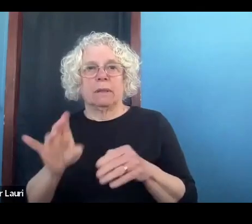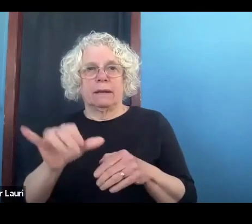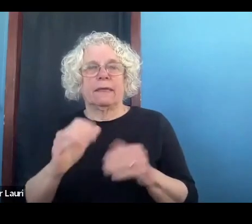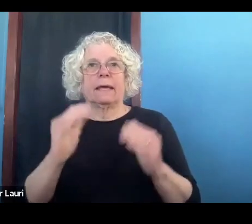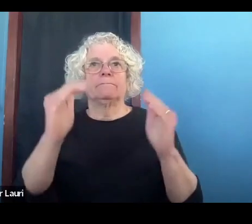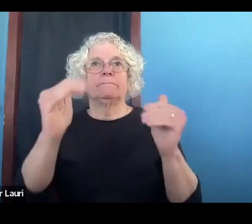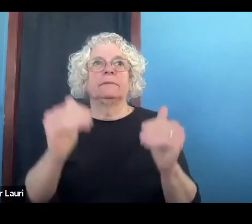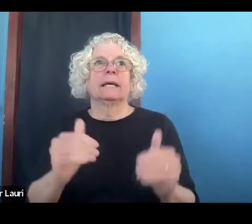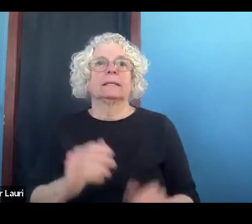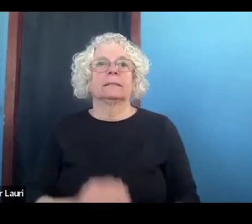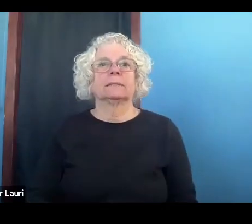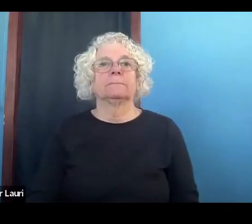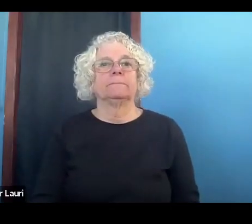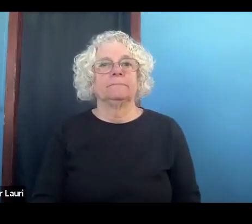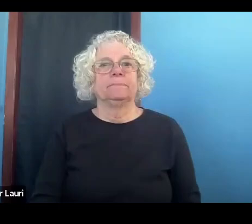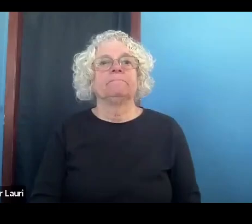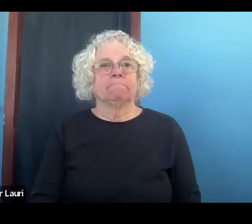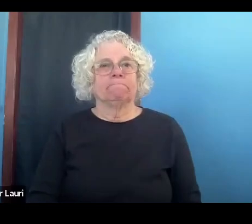slide, please.